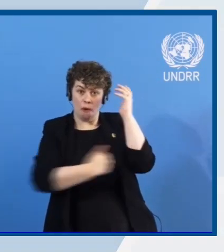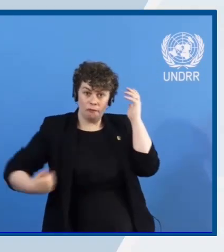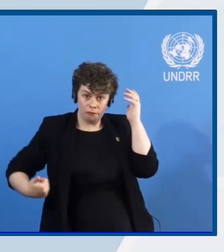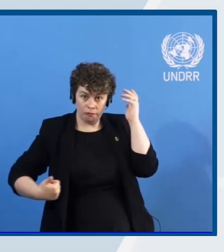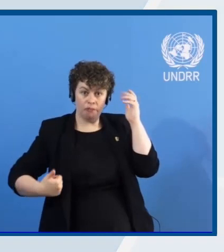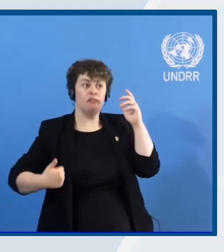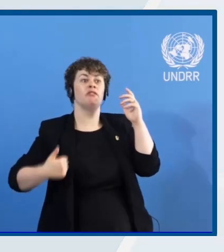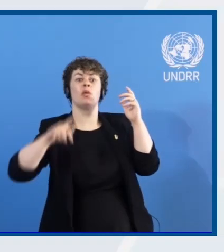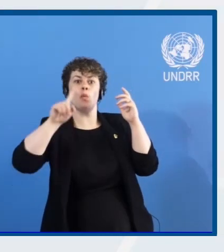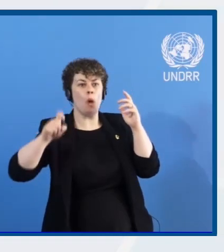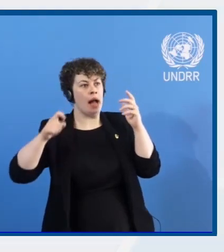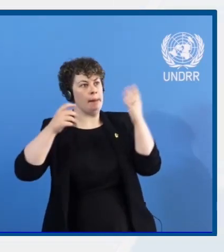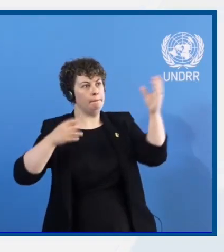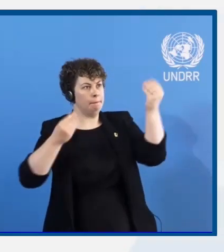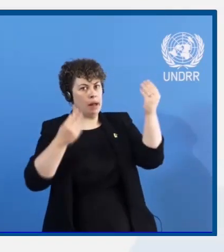question.